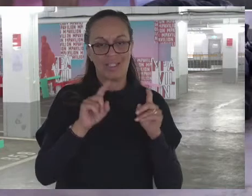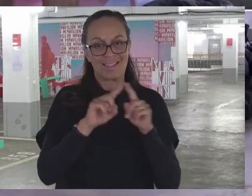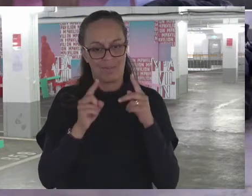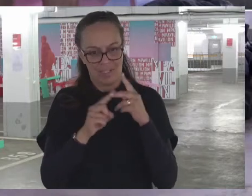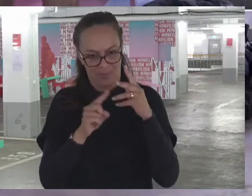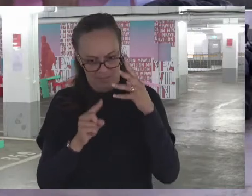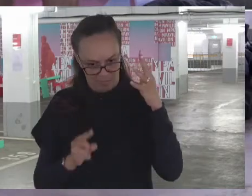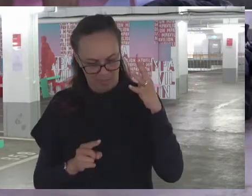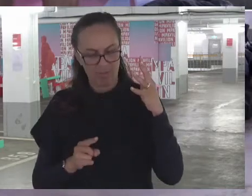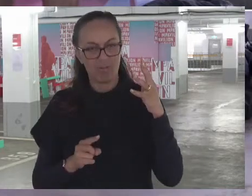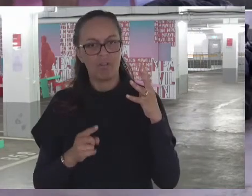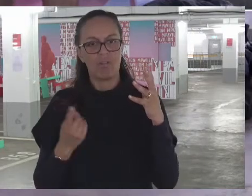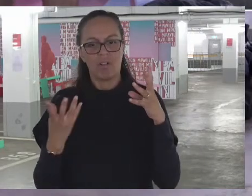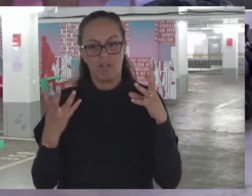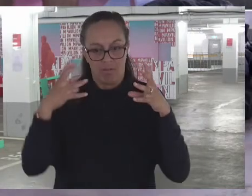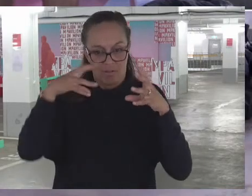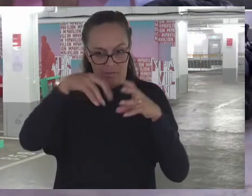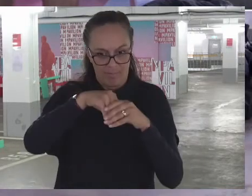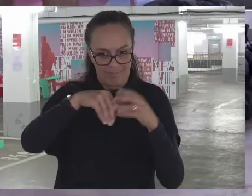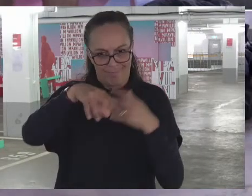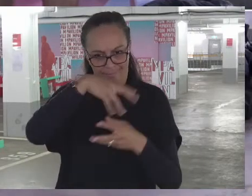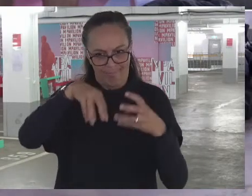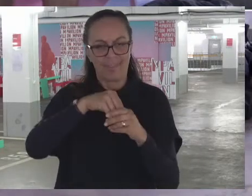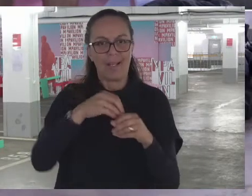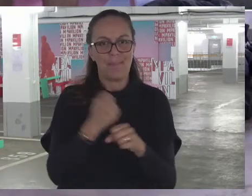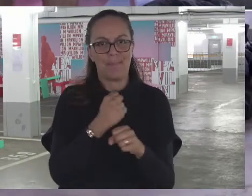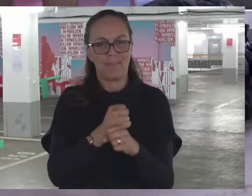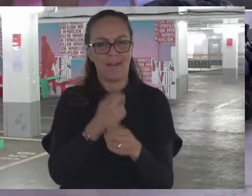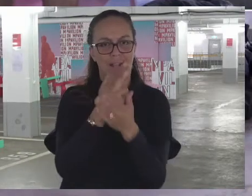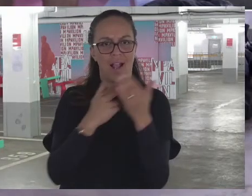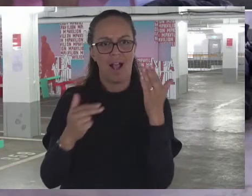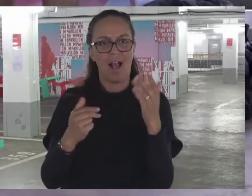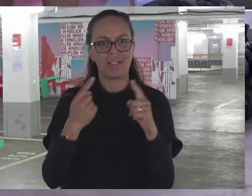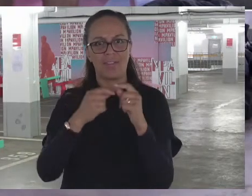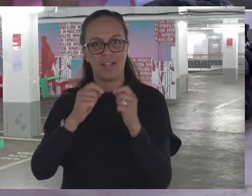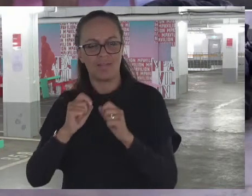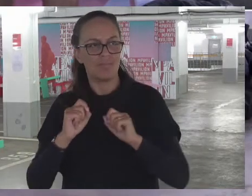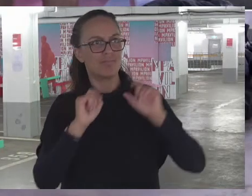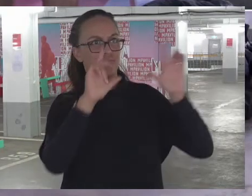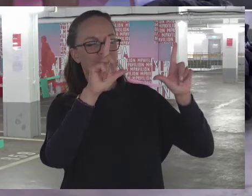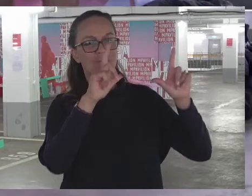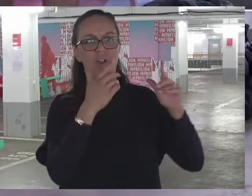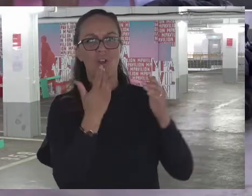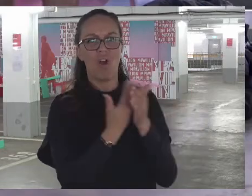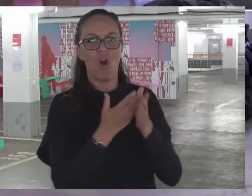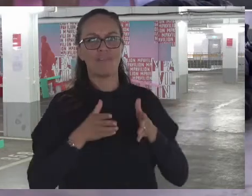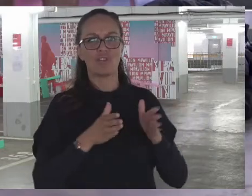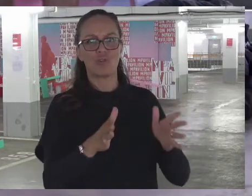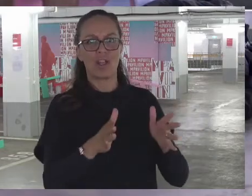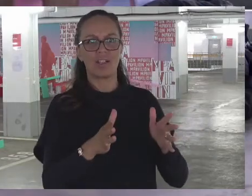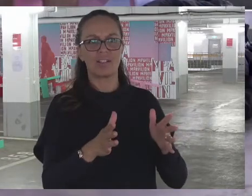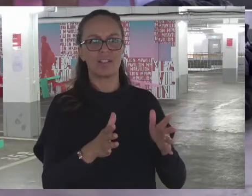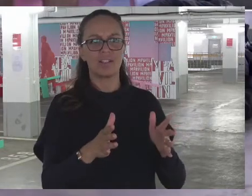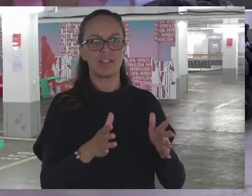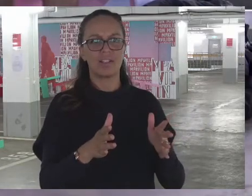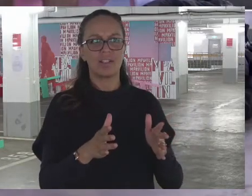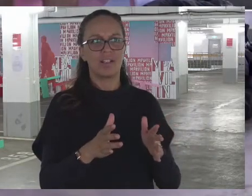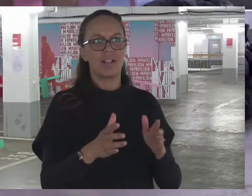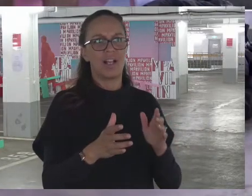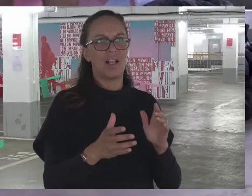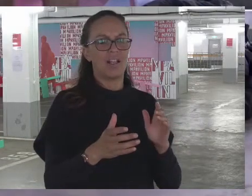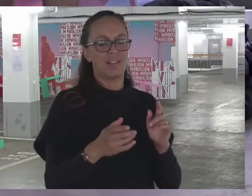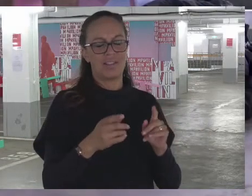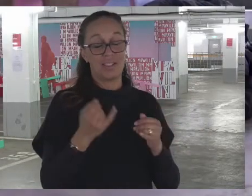viewer within that space and to invite them to look in, and then for it to transition overnight. Like, it's quite a